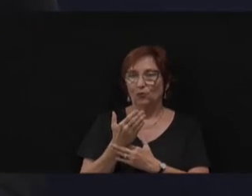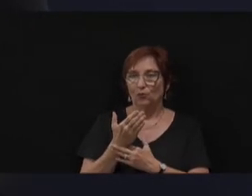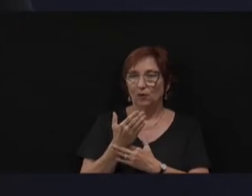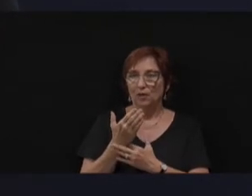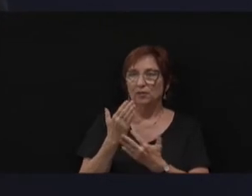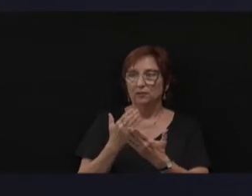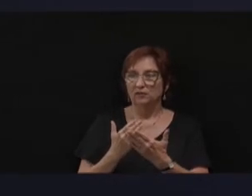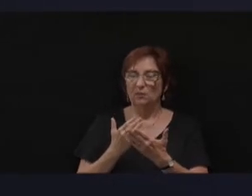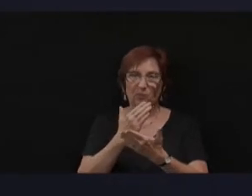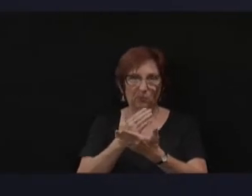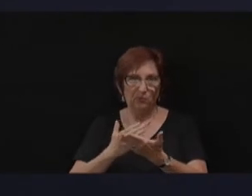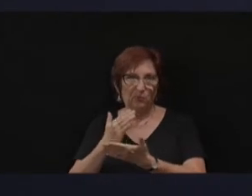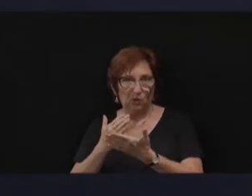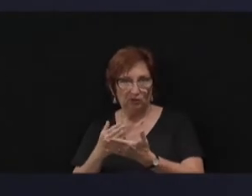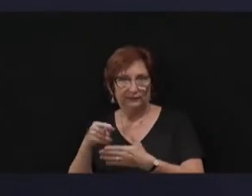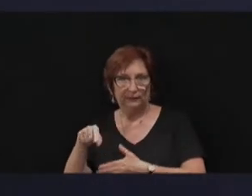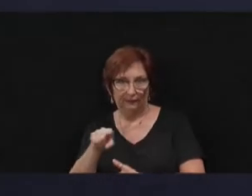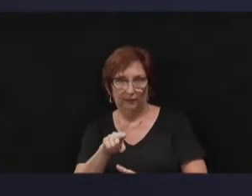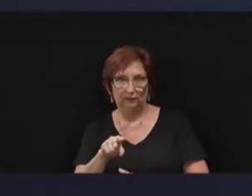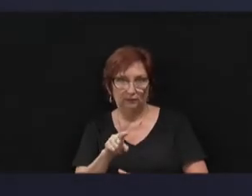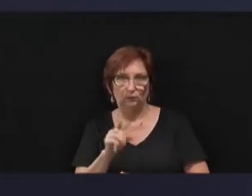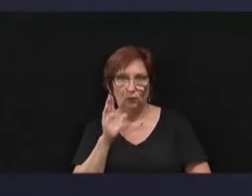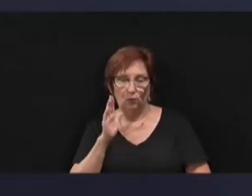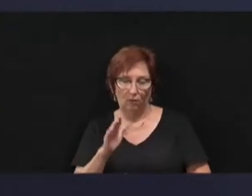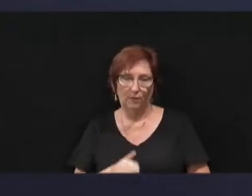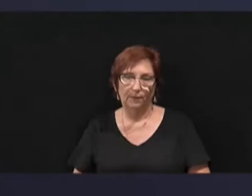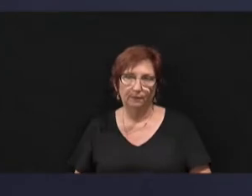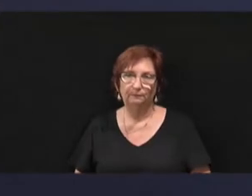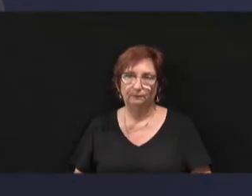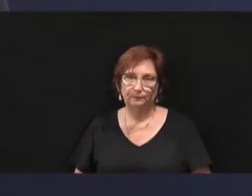some parts to this.